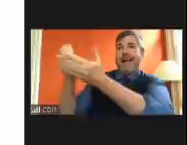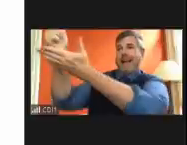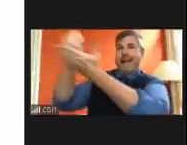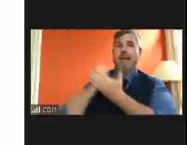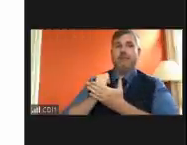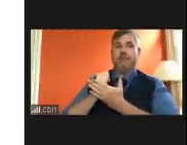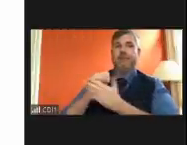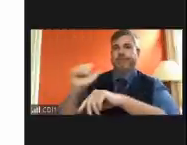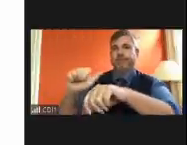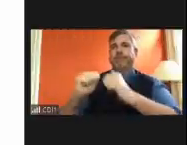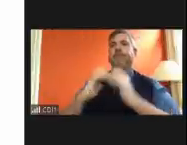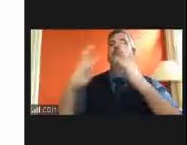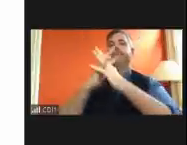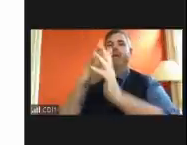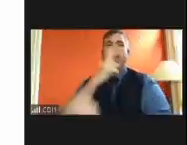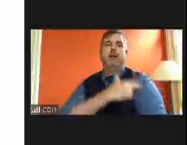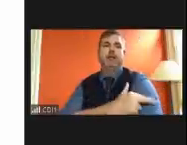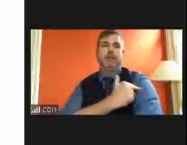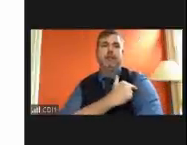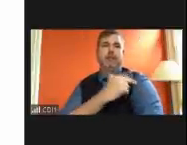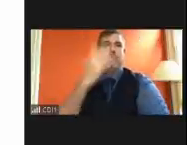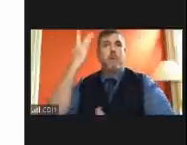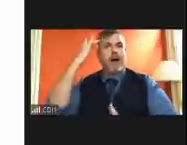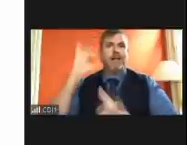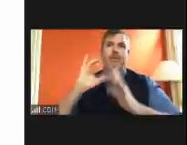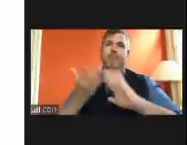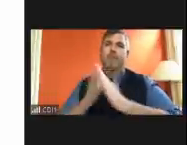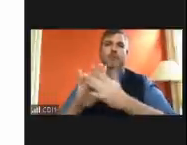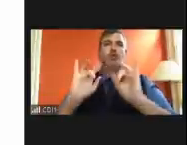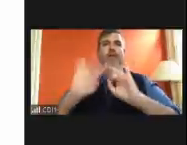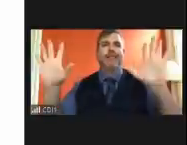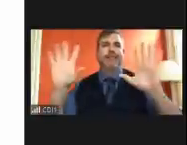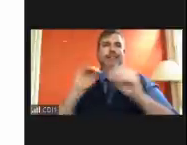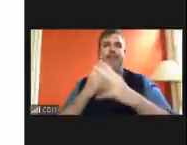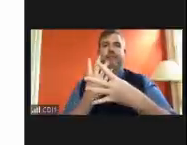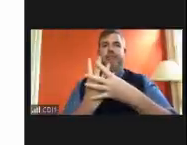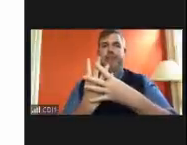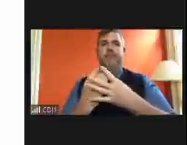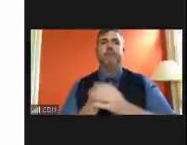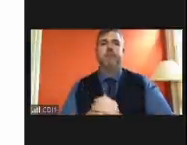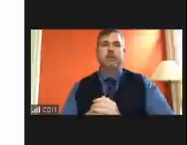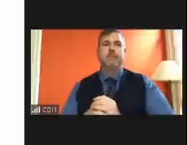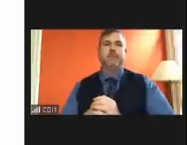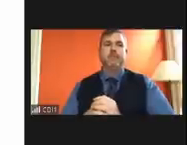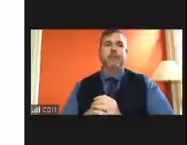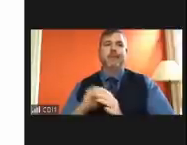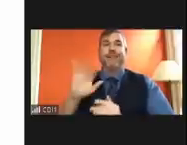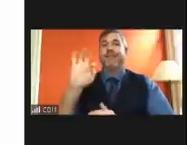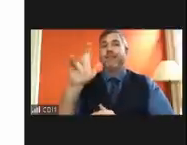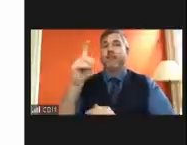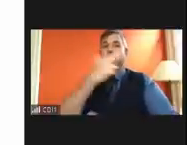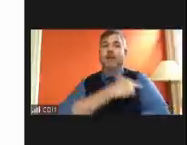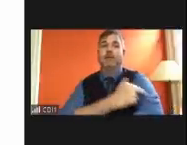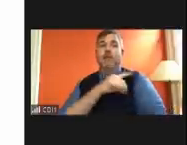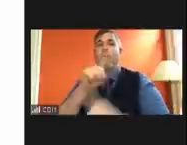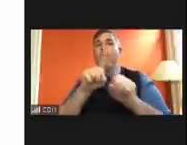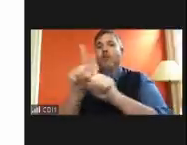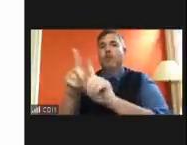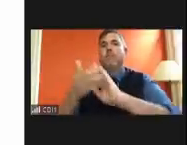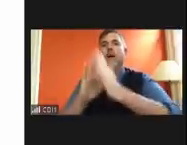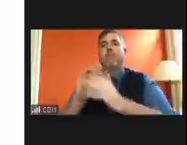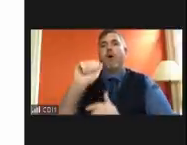Fortunately now with that field hospital, it's called an alternate care site. There are now fewer transfers to regional